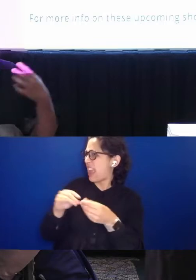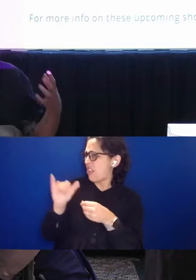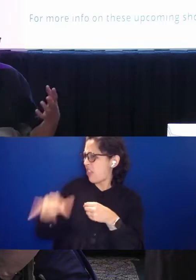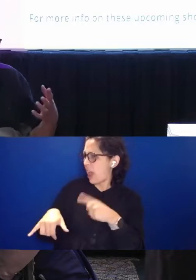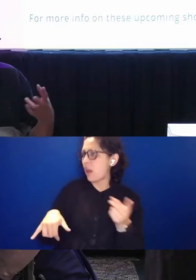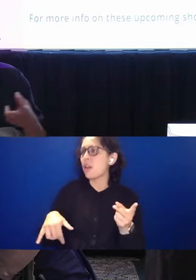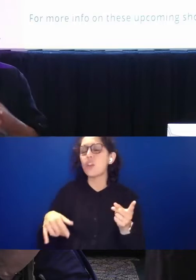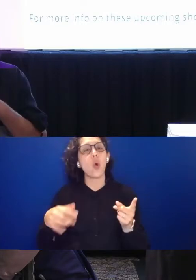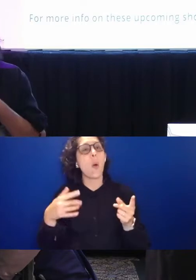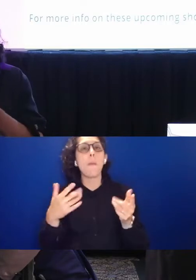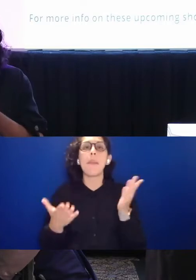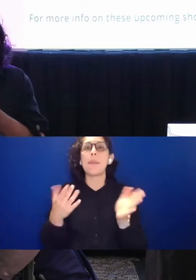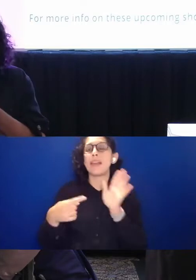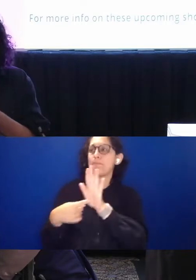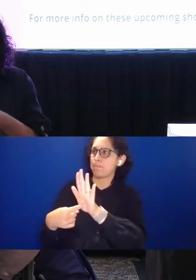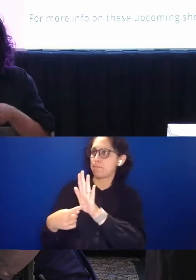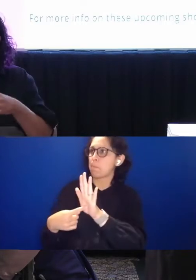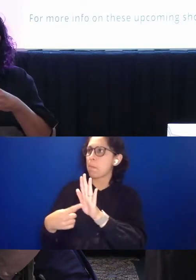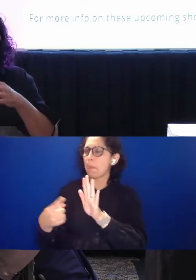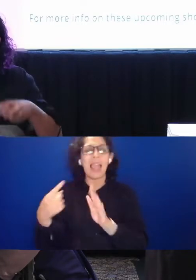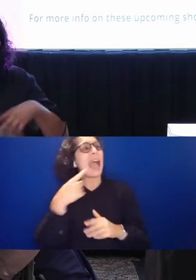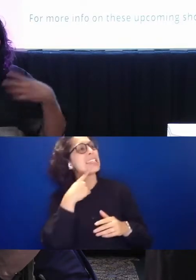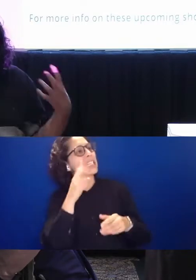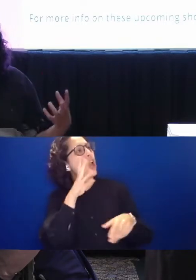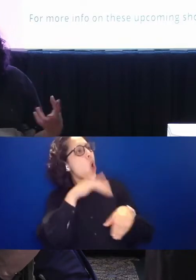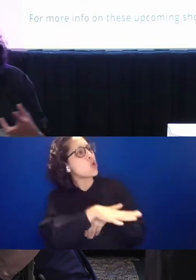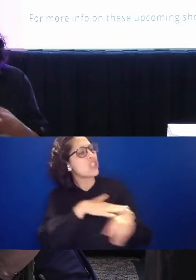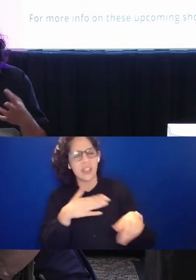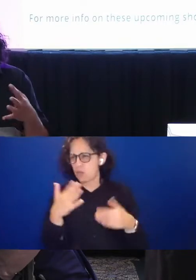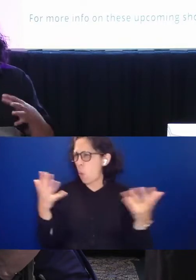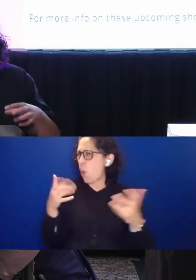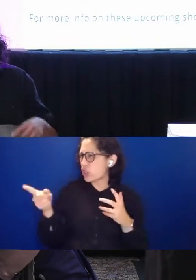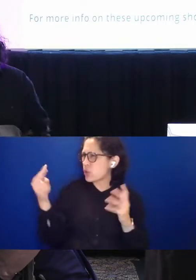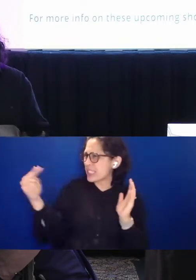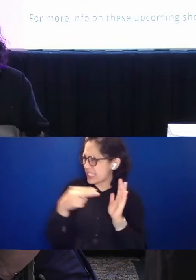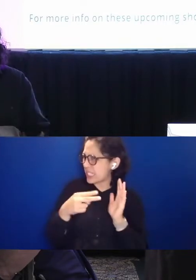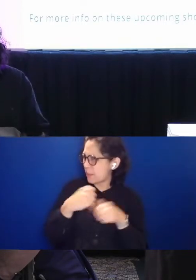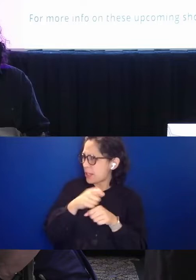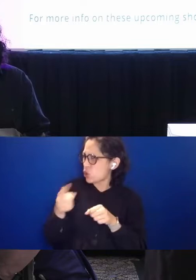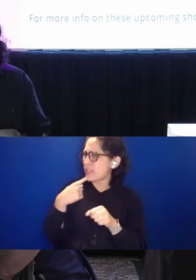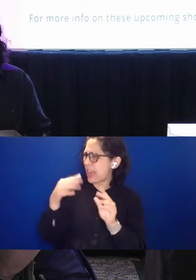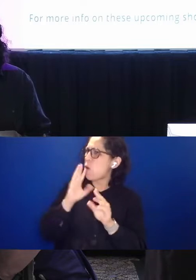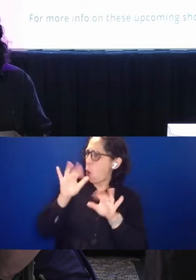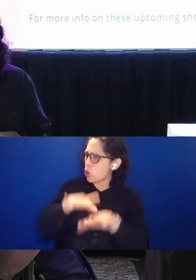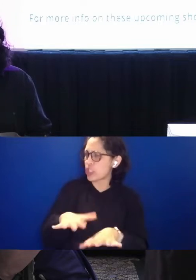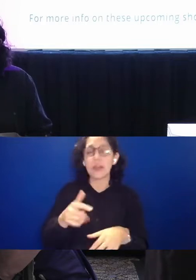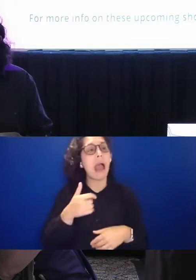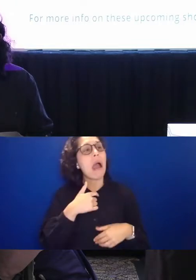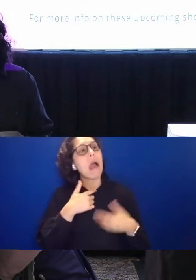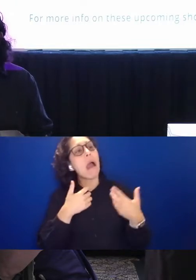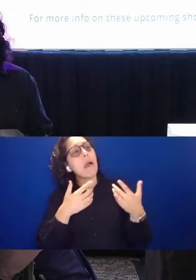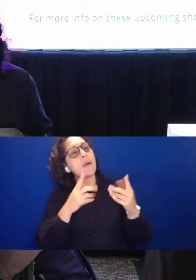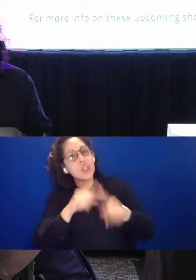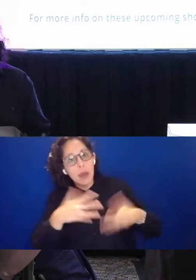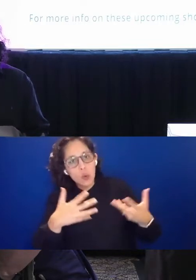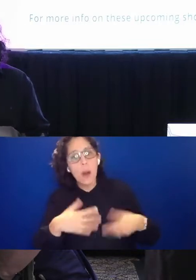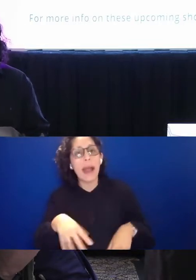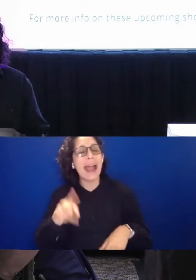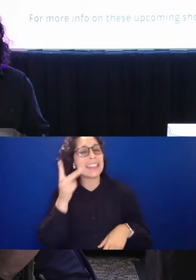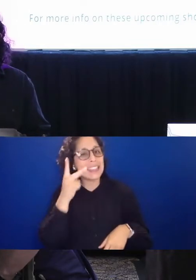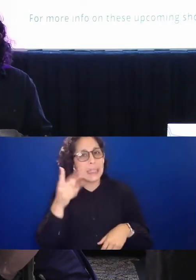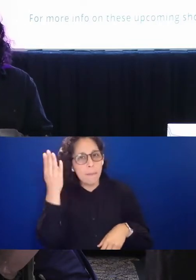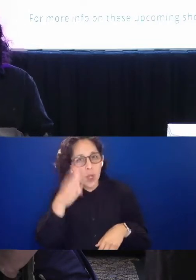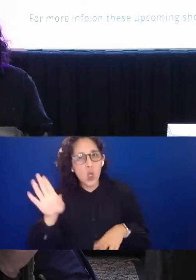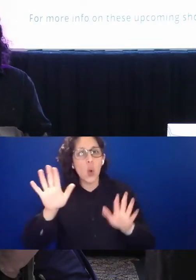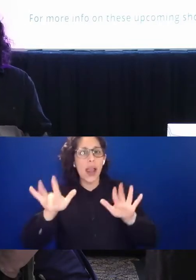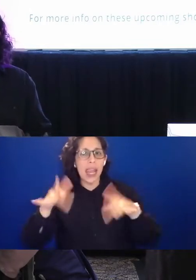that? I see blue, I see lines, I see darker and lighter colors, right? And really acknowledging that our brains